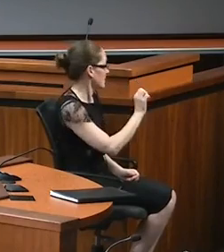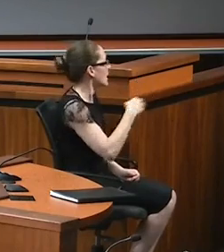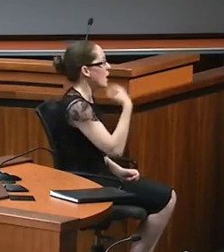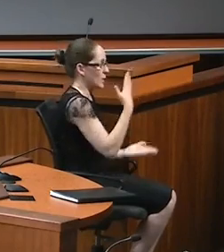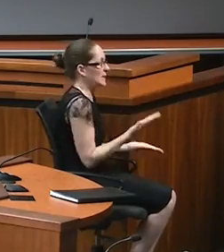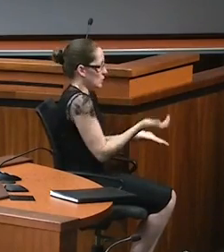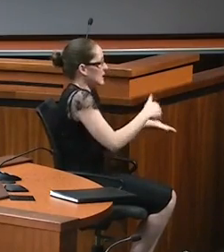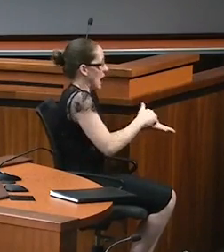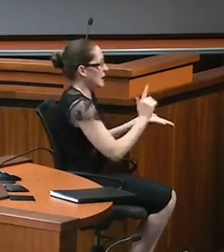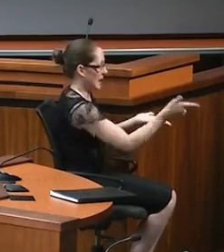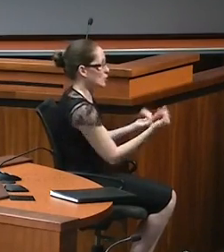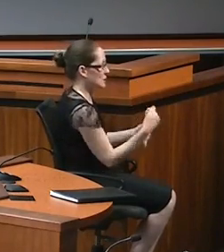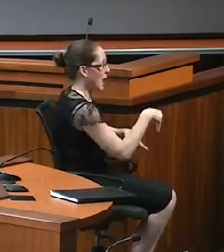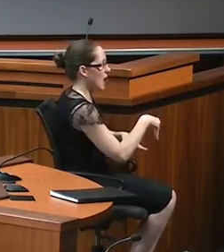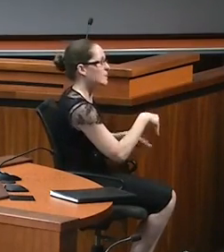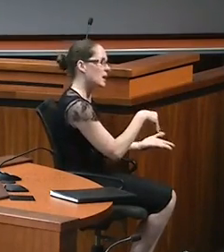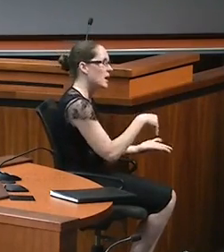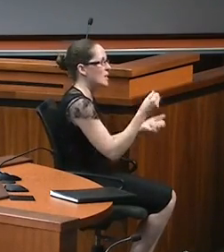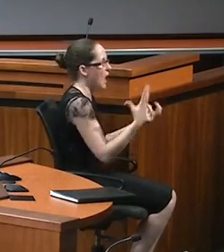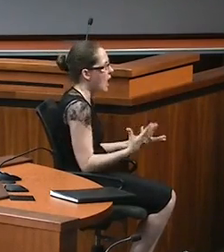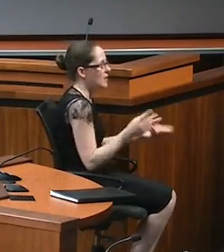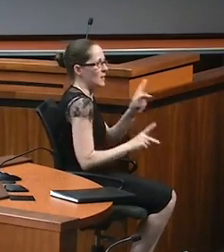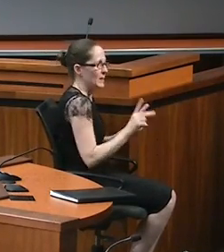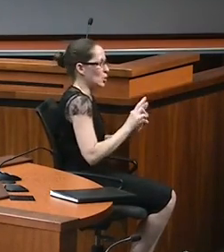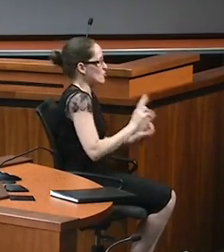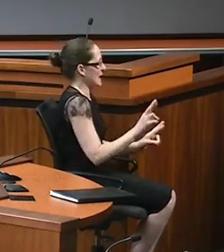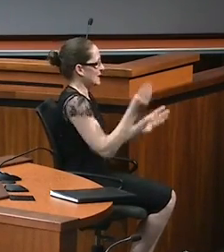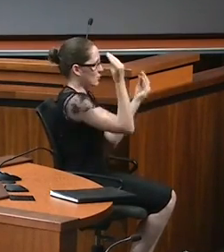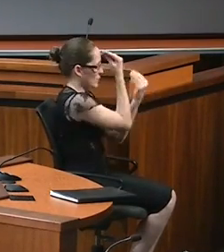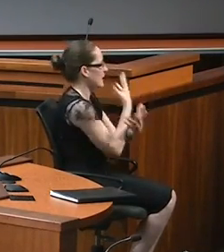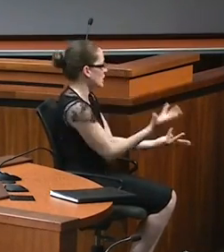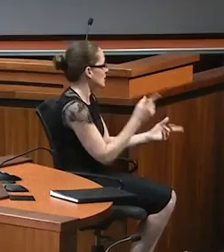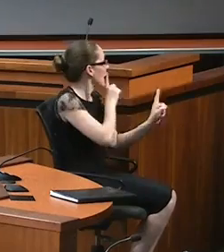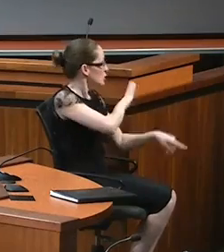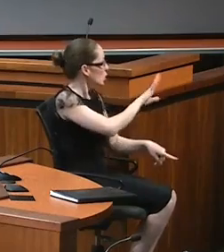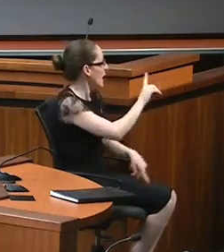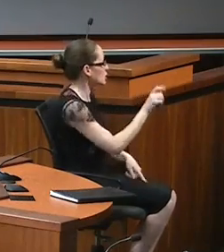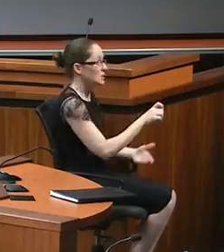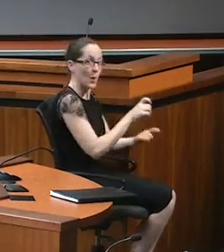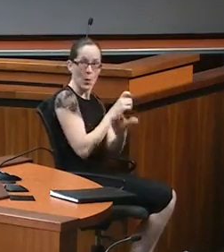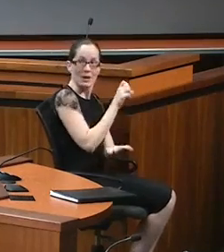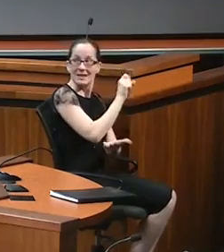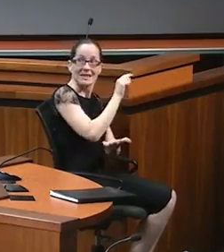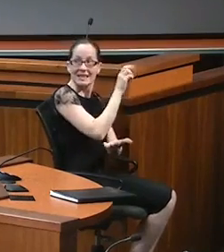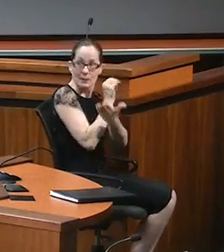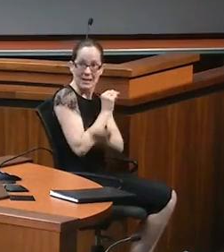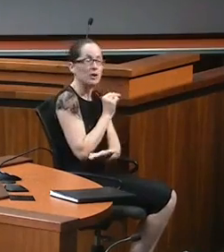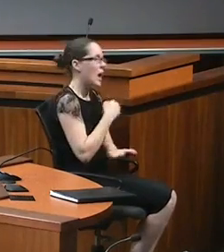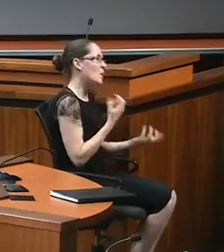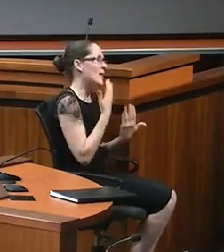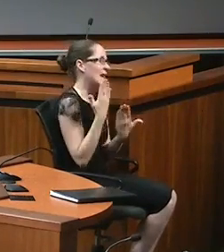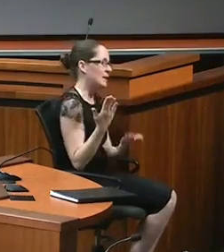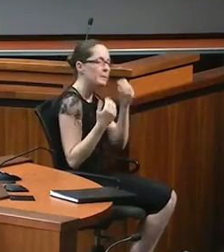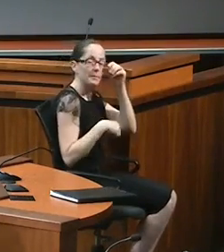as well, but we have a lot of folks to give you information and to answer some questions that you might have. So it's Steve right over here, and I just want to thank Steve. He has been